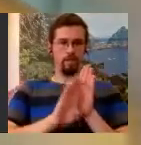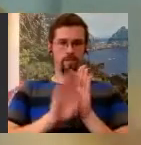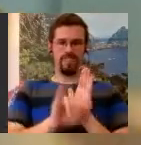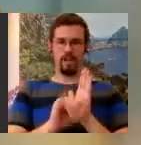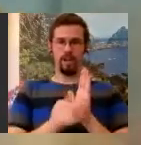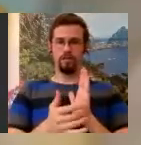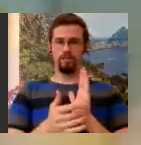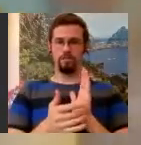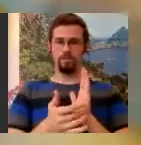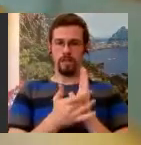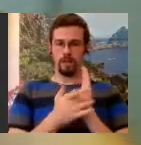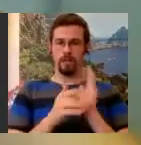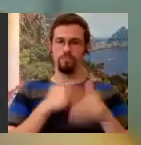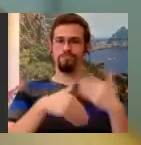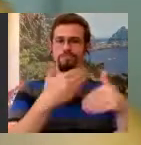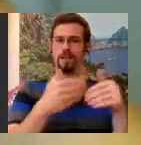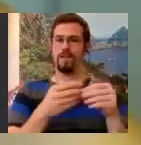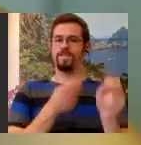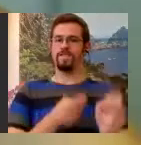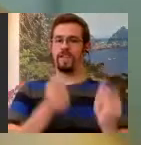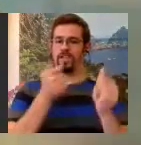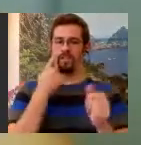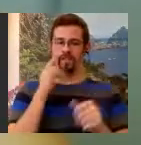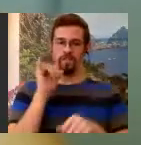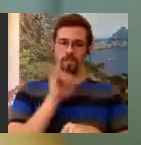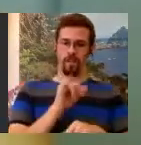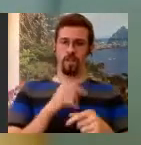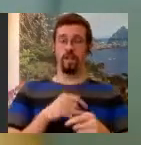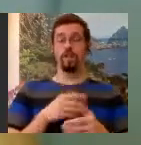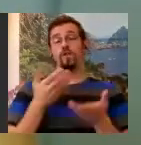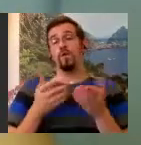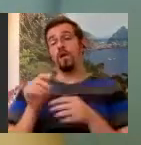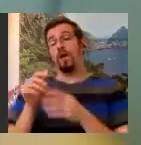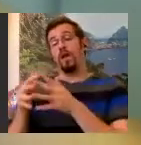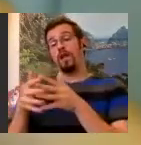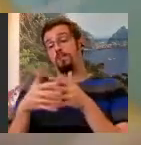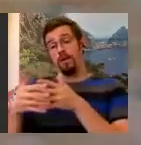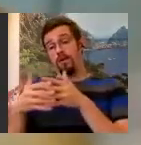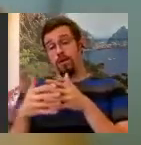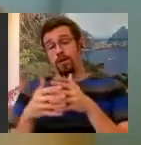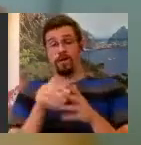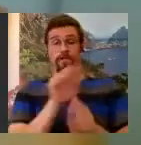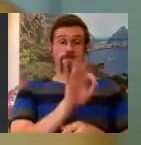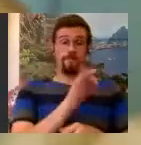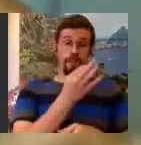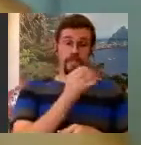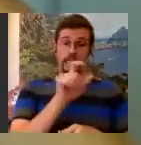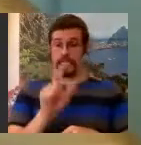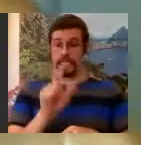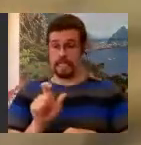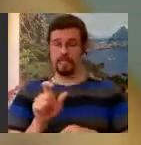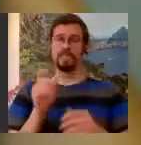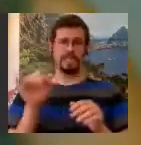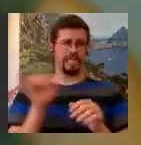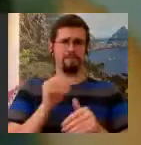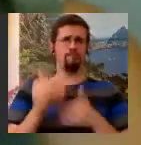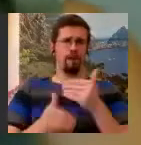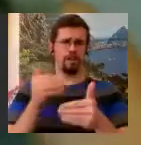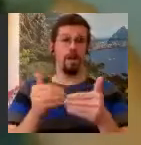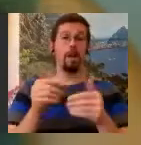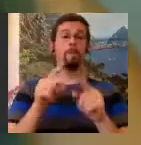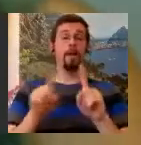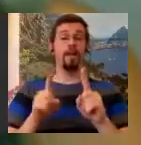the puppet are the same in America, in Italy, and in France. However, the predictive